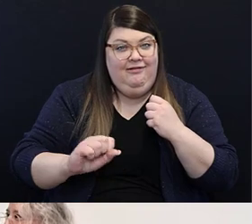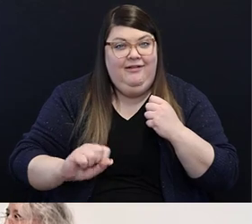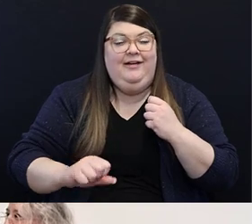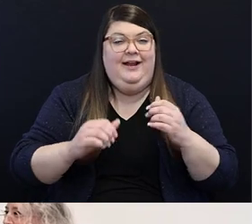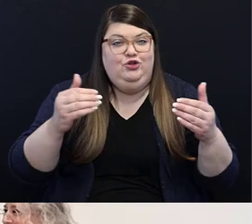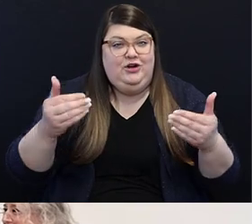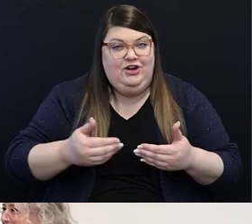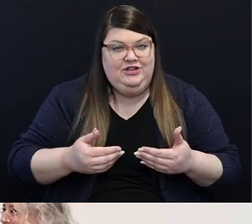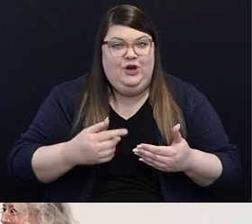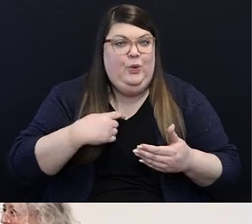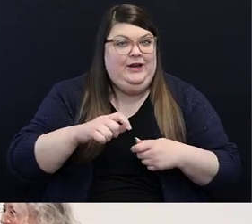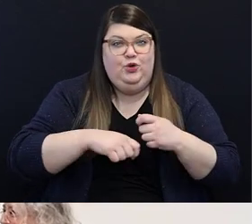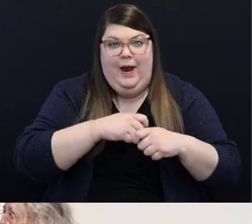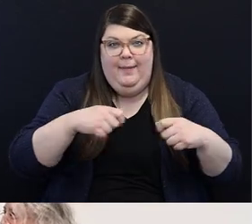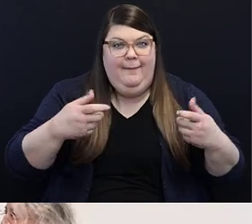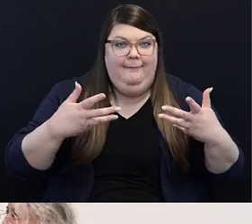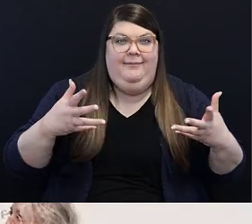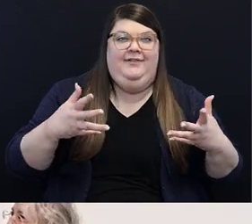up. Just kidding.